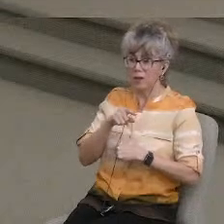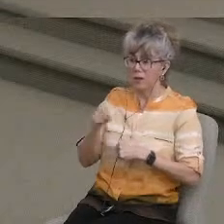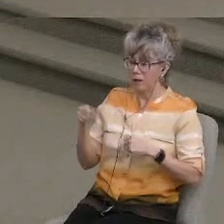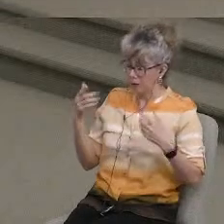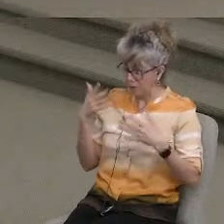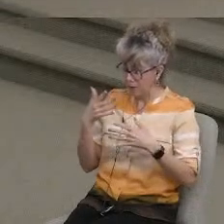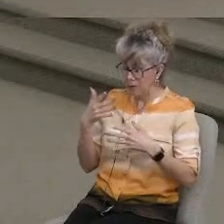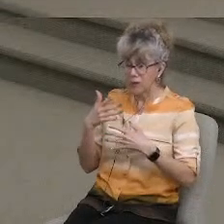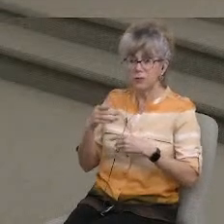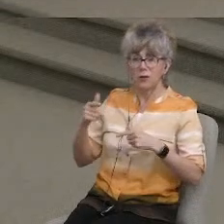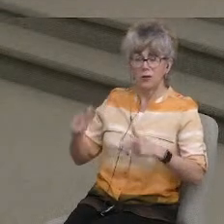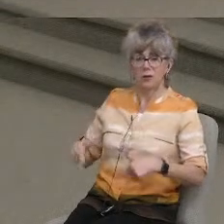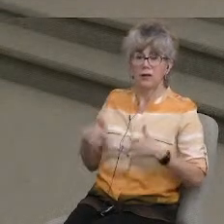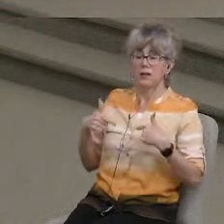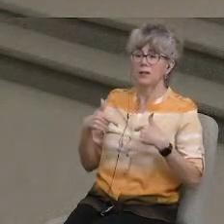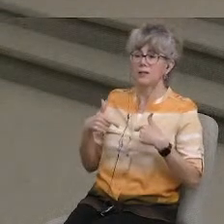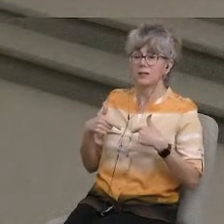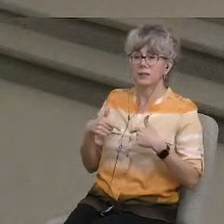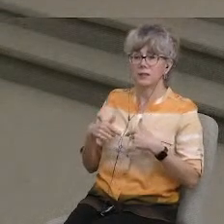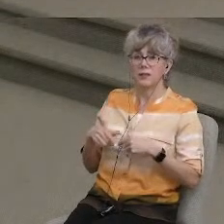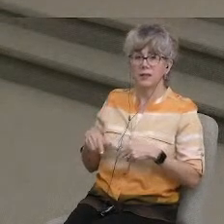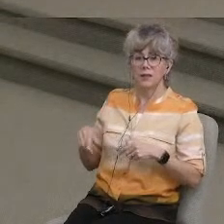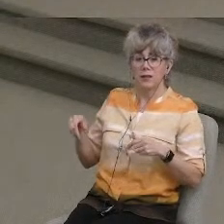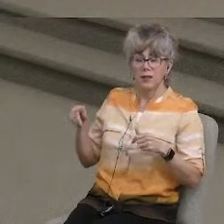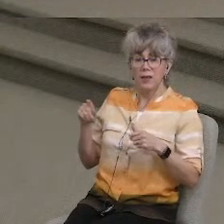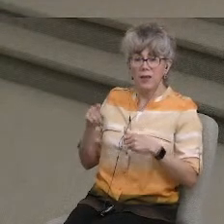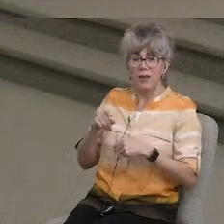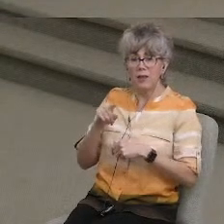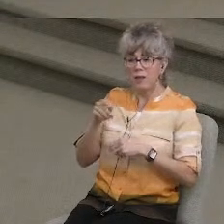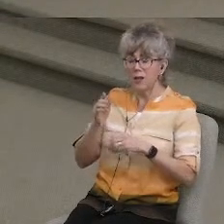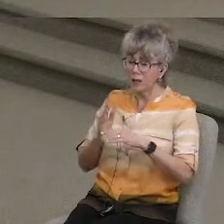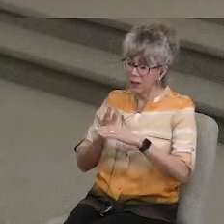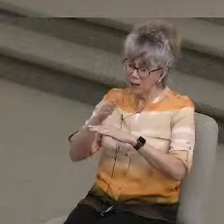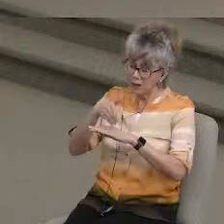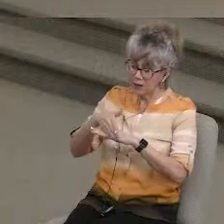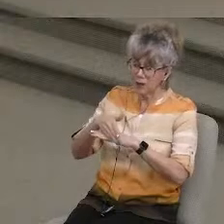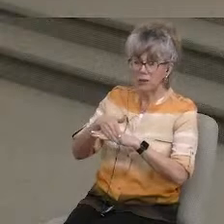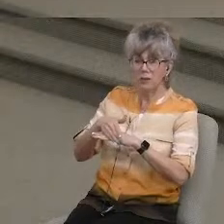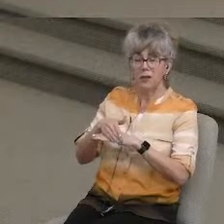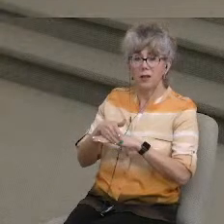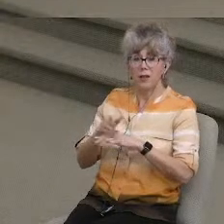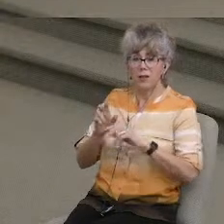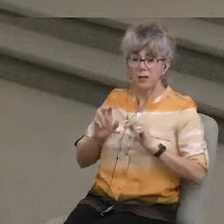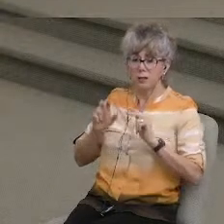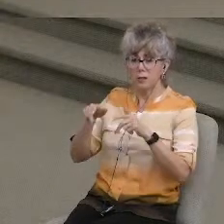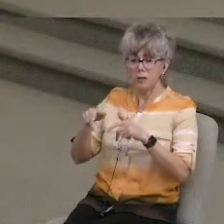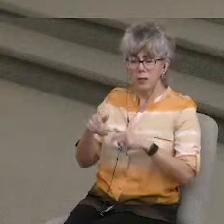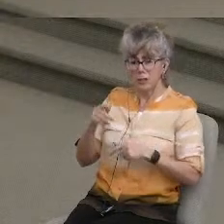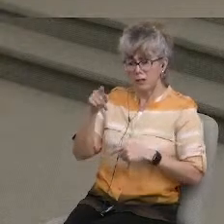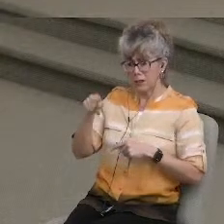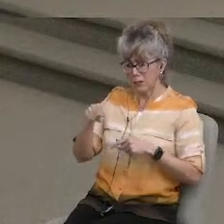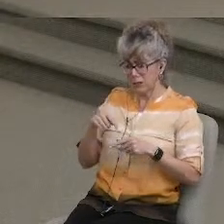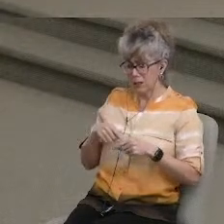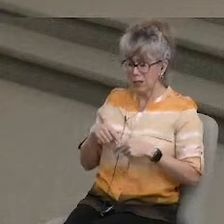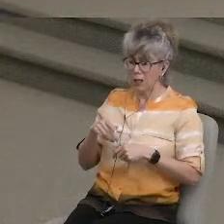their lives. Verse 5, as they entered the tomb, they saw a young man dressed in a